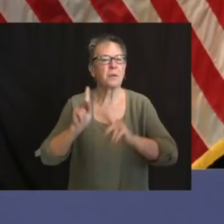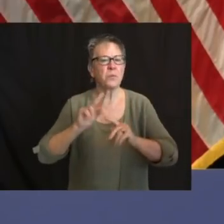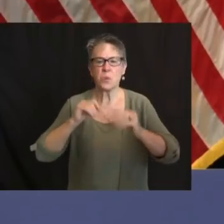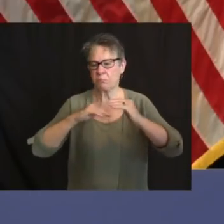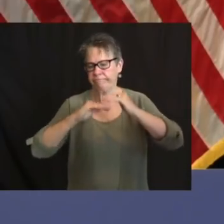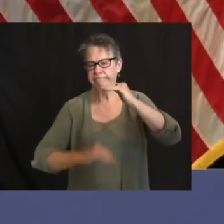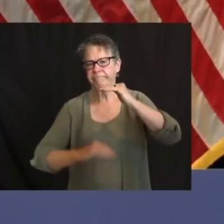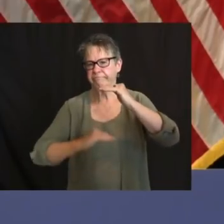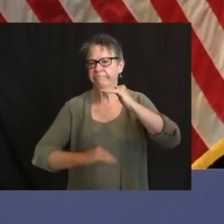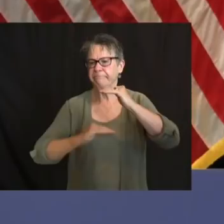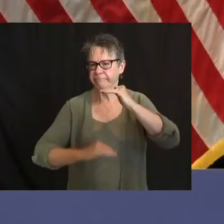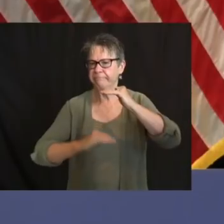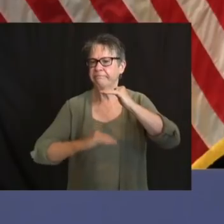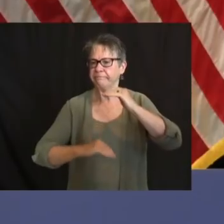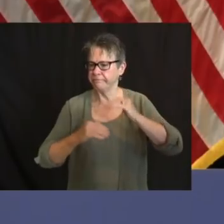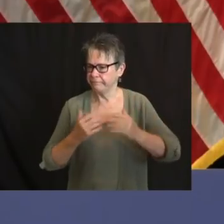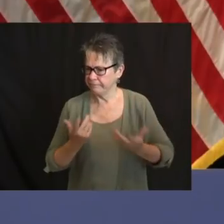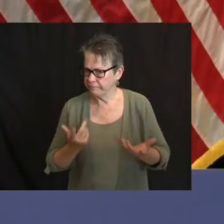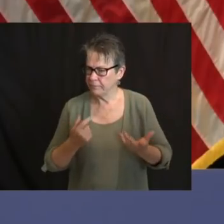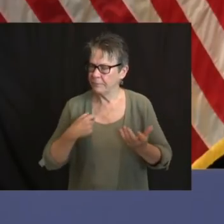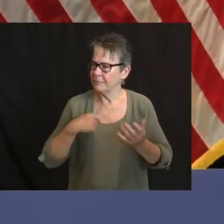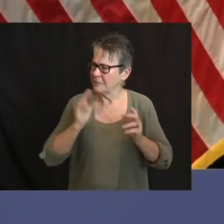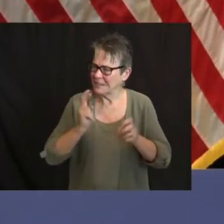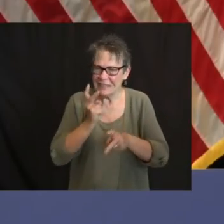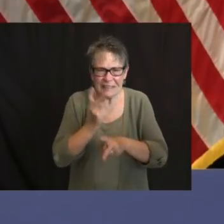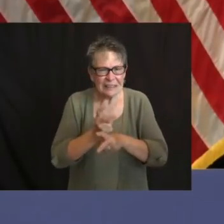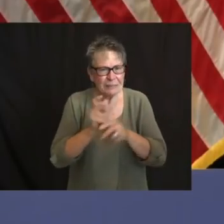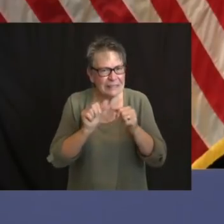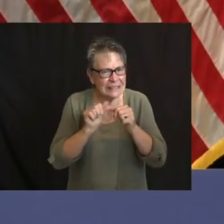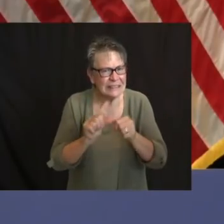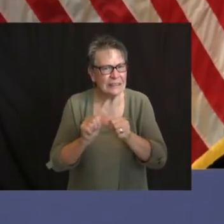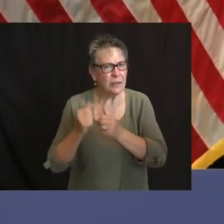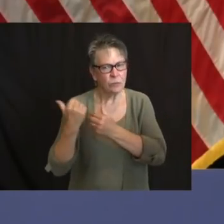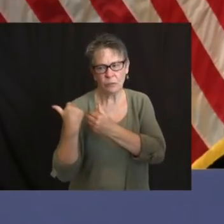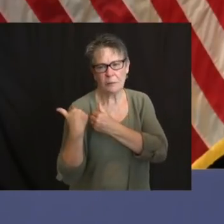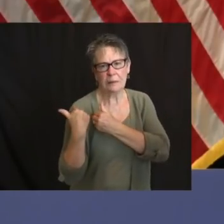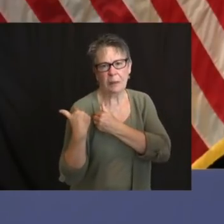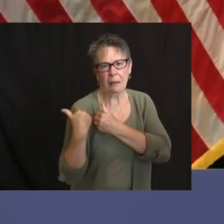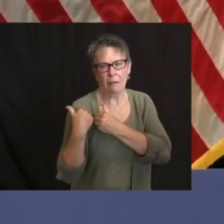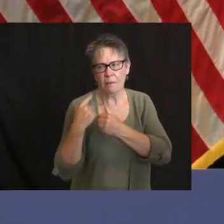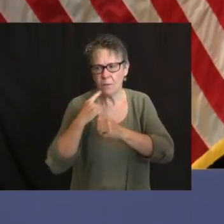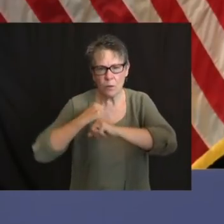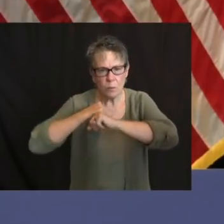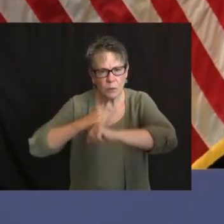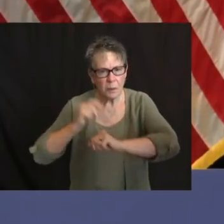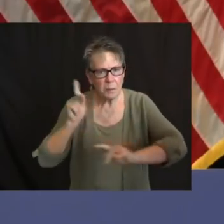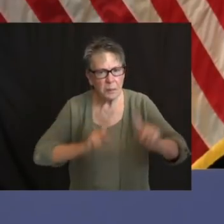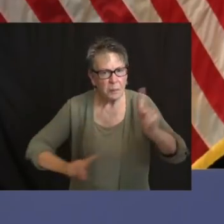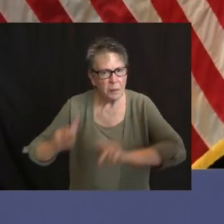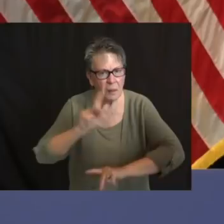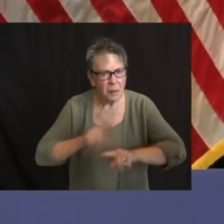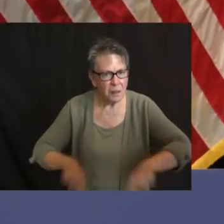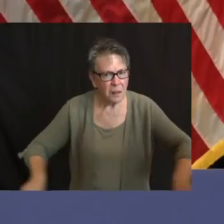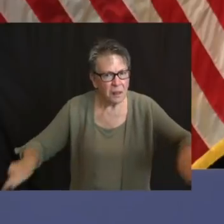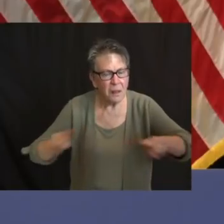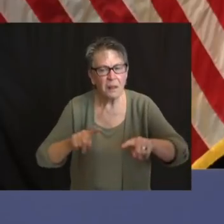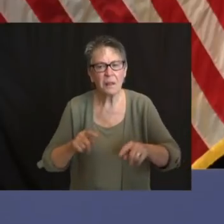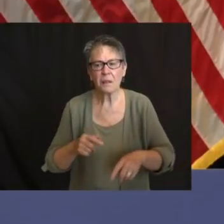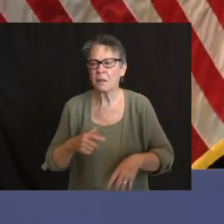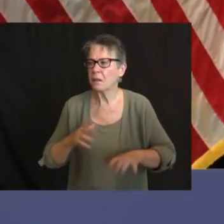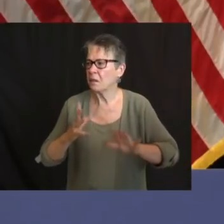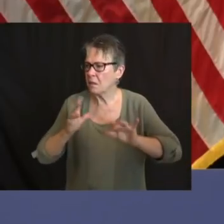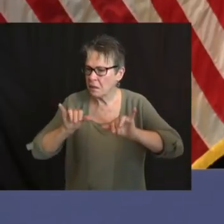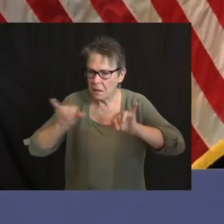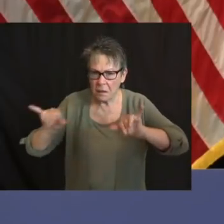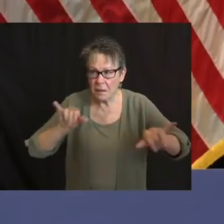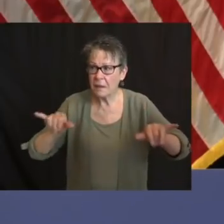open up in a big way. I mean, we lifted the stay-at-home. We've increased indoor and outdoor gatherings. Faith is going to kick